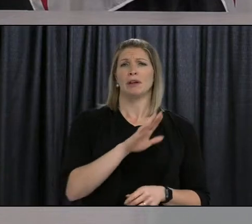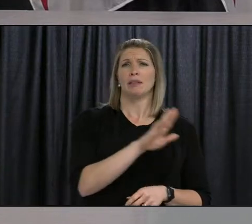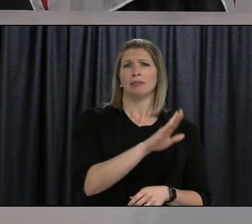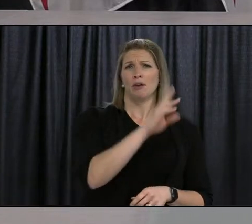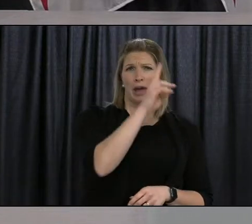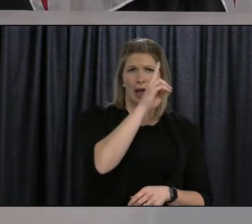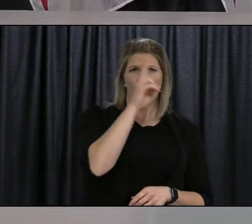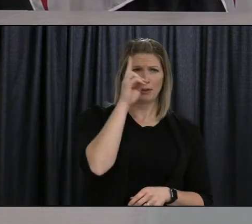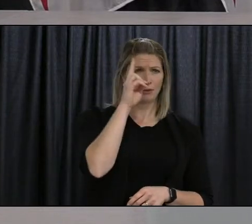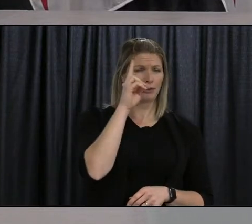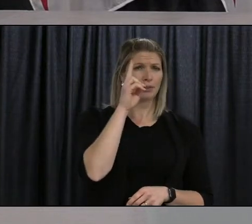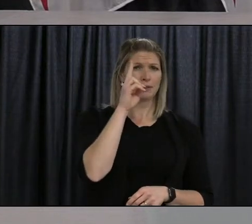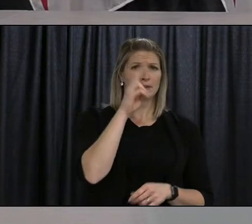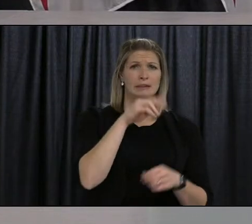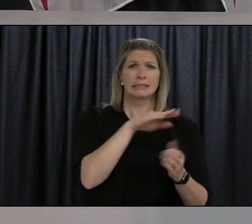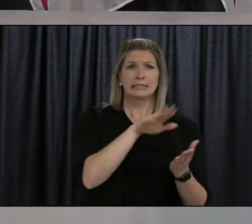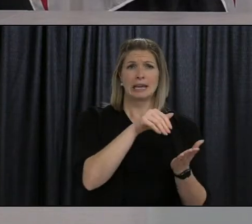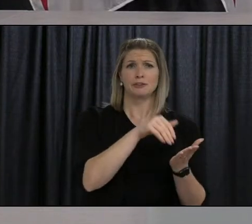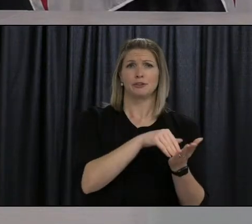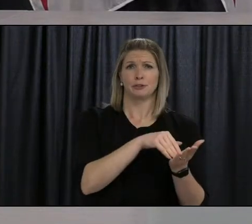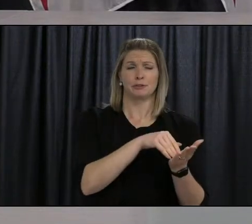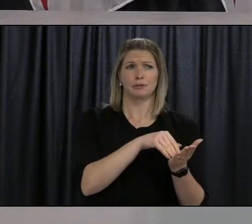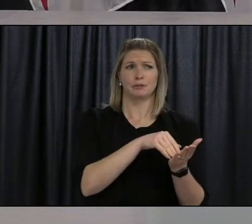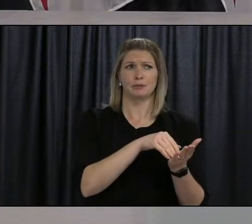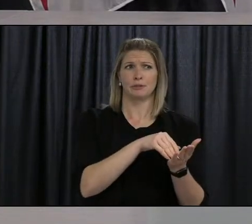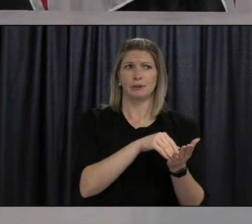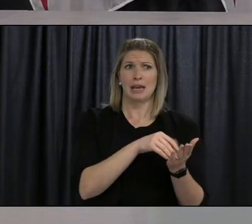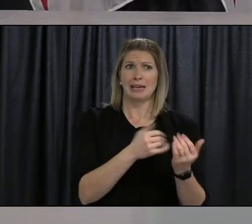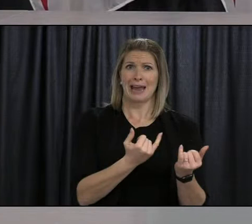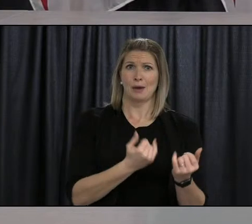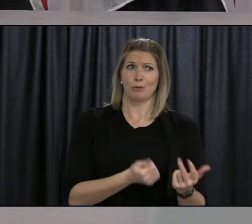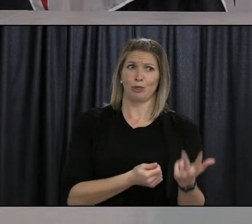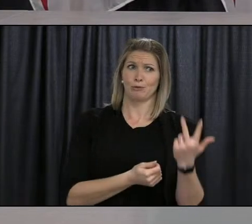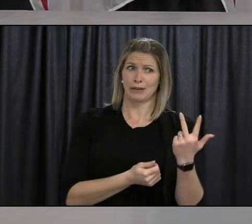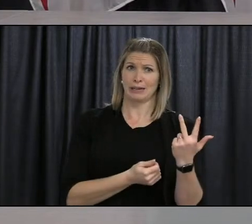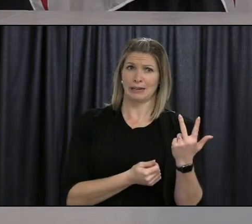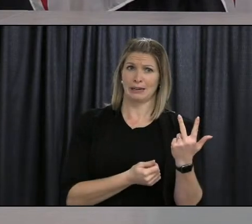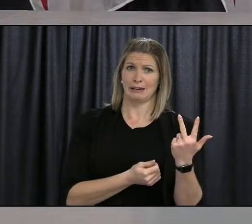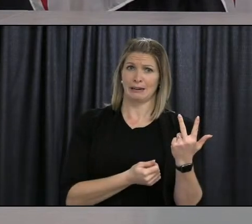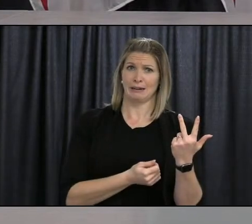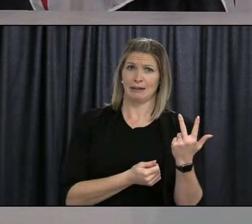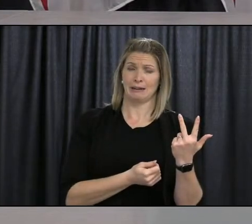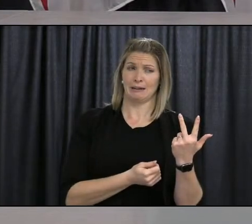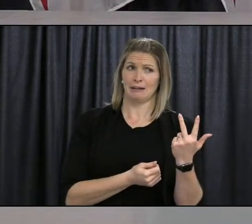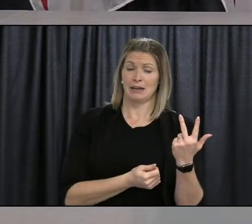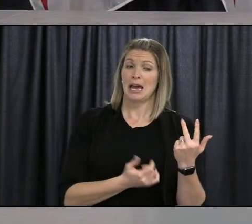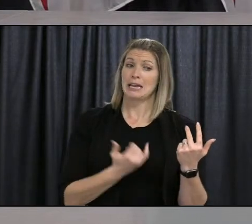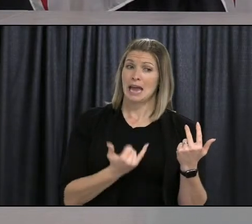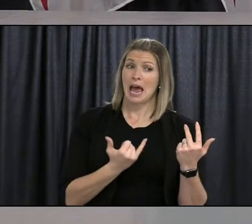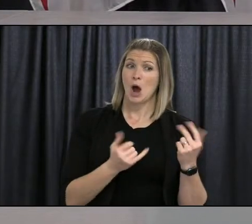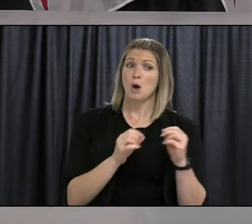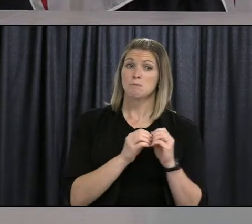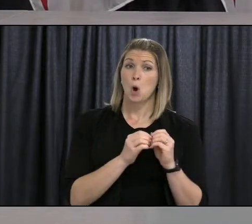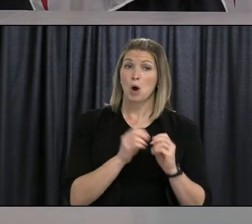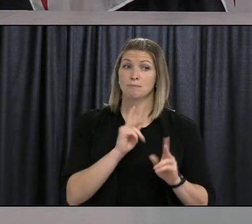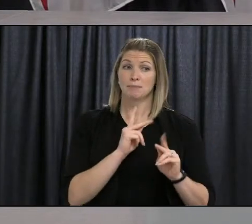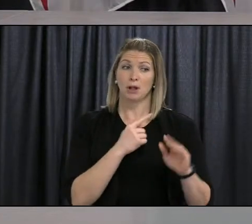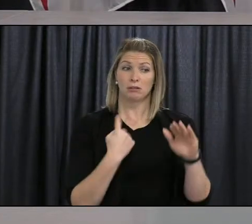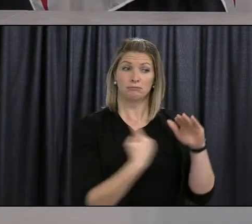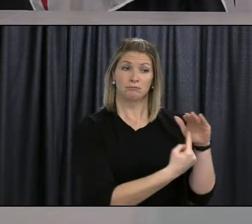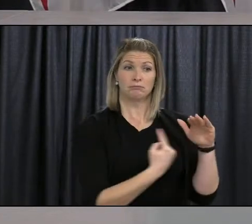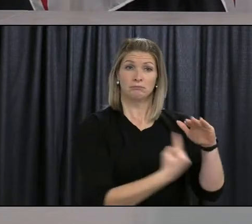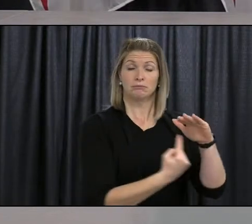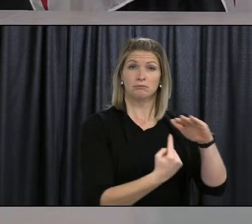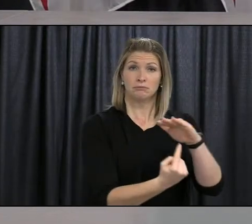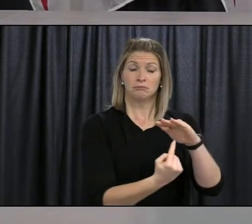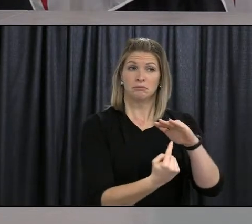have someone else who's testing positive? Does this mean that you're now having to test even more people there? Are more people going into isolation?